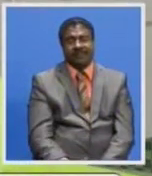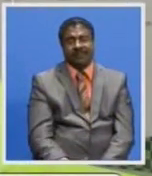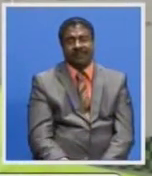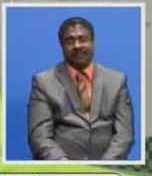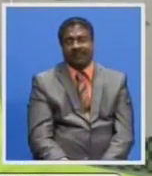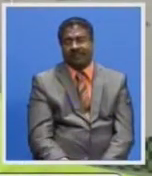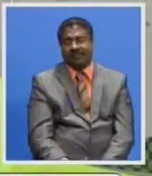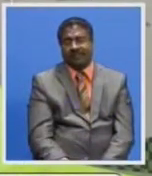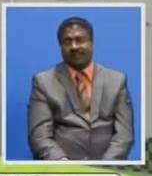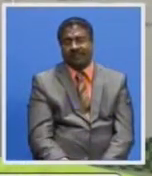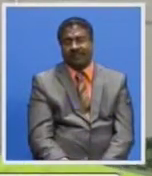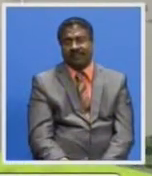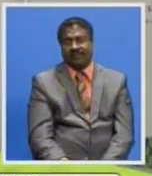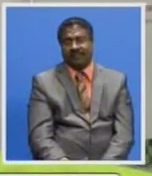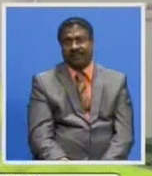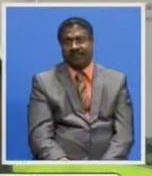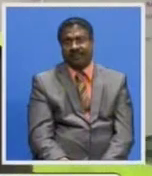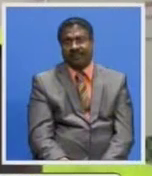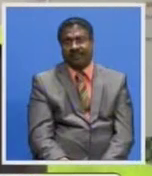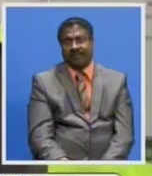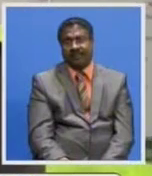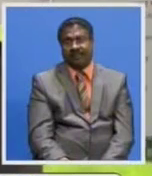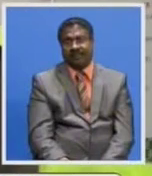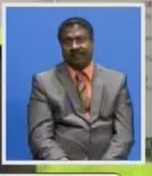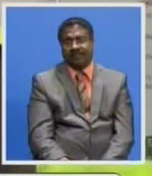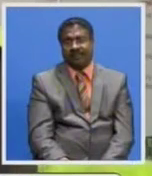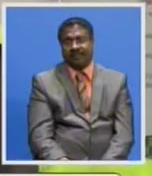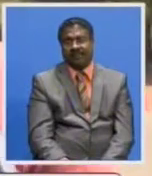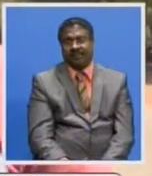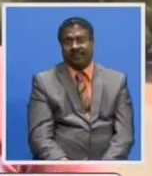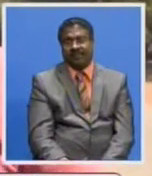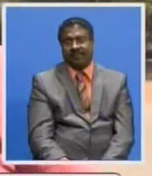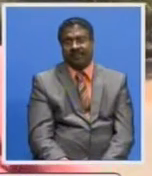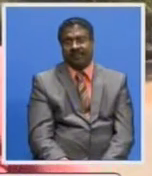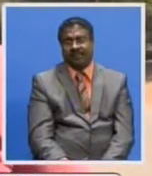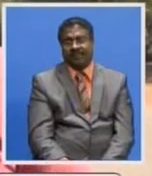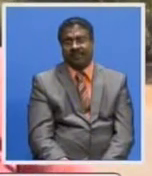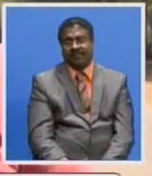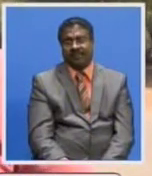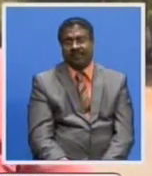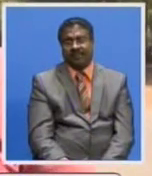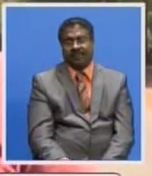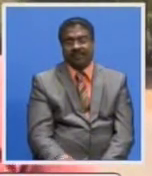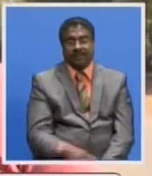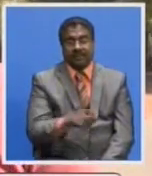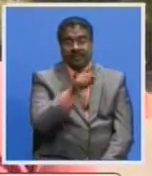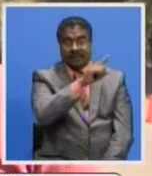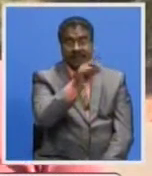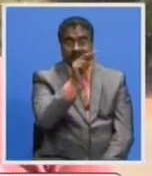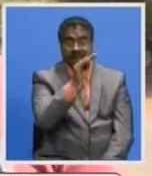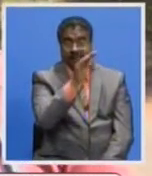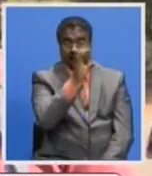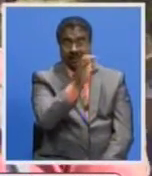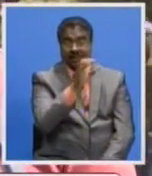started. So I had to reassign another officer for fitness. ZNBC interviewed some motorists who have